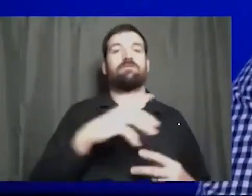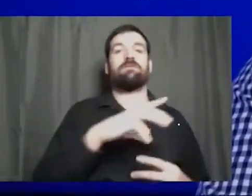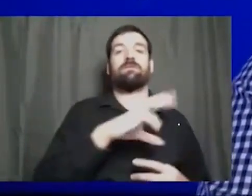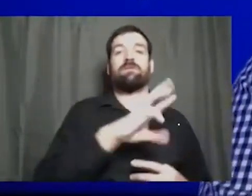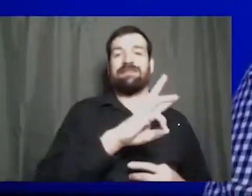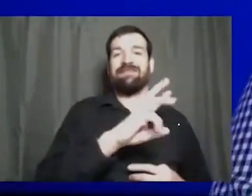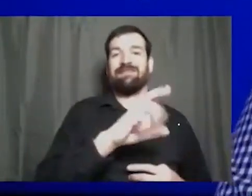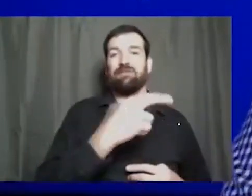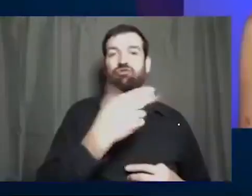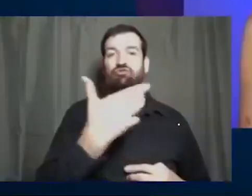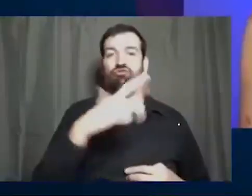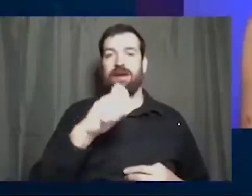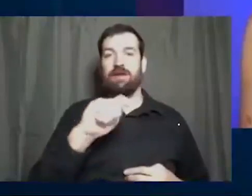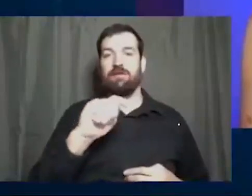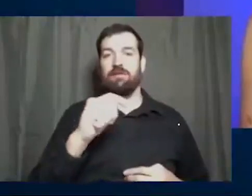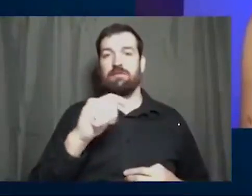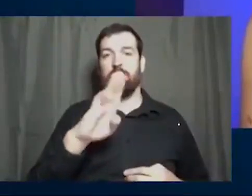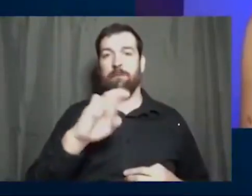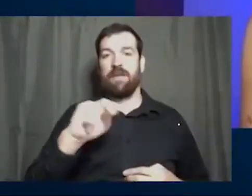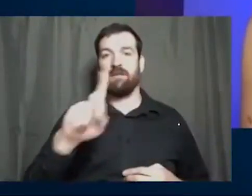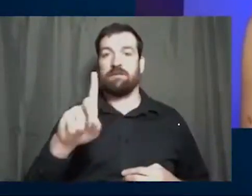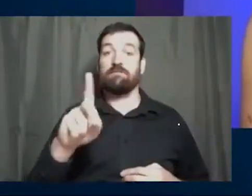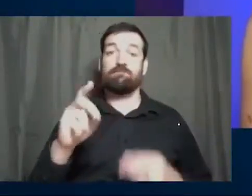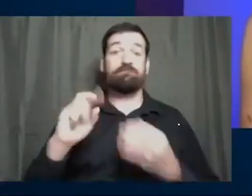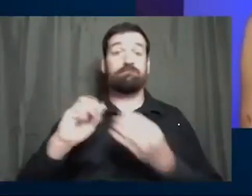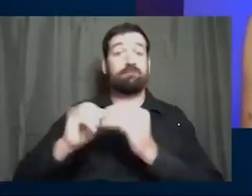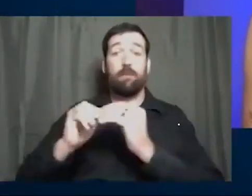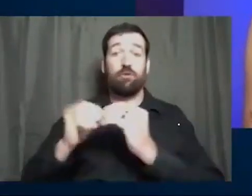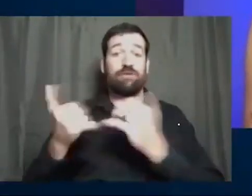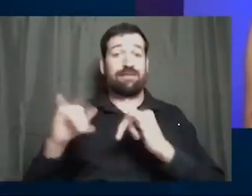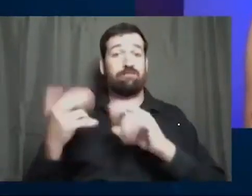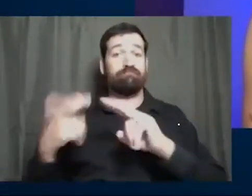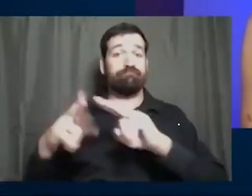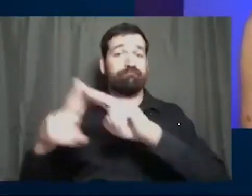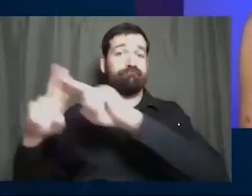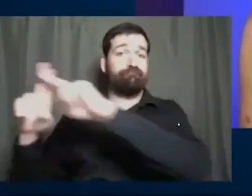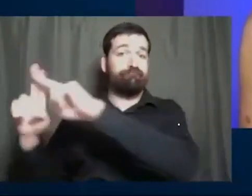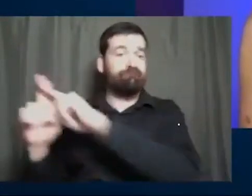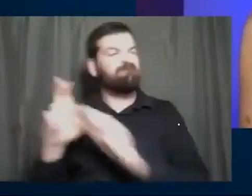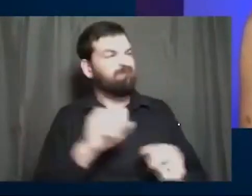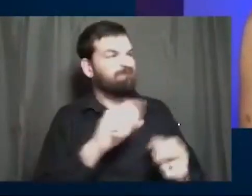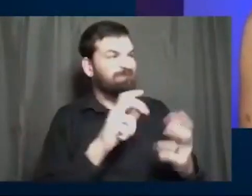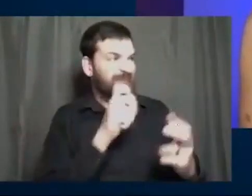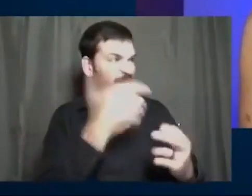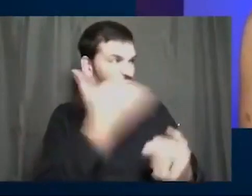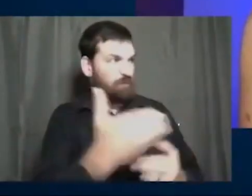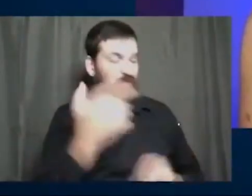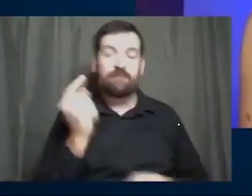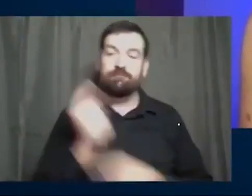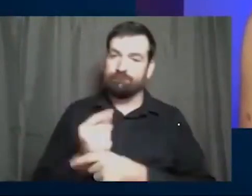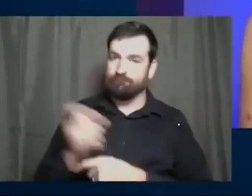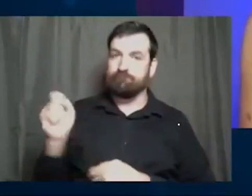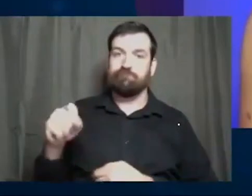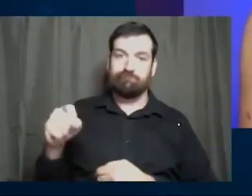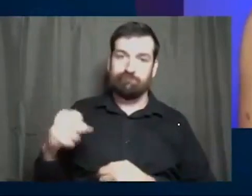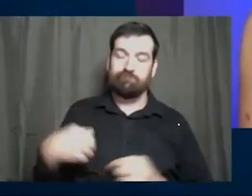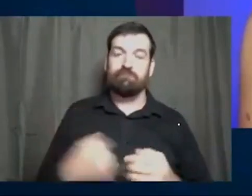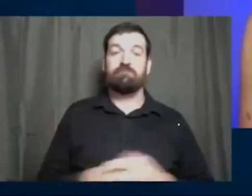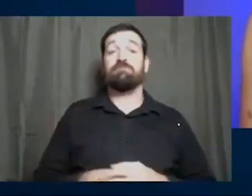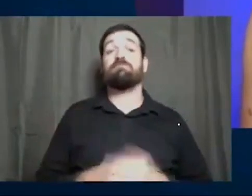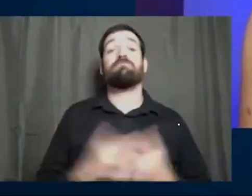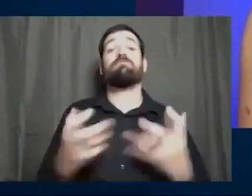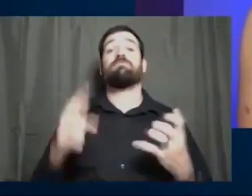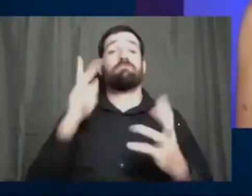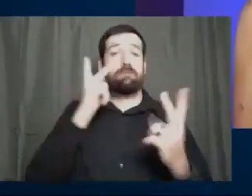we saw last week. So numbers still not good. That's kind of the story we've been sharing over the last week and a half or so. So we want to just check and see if we have any